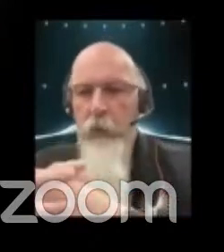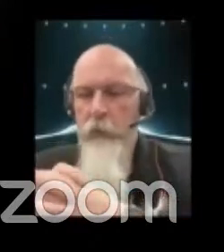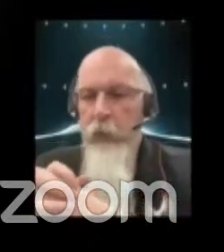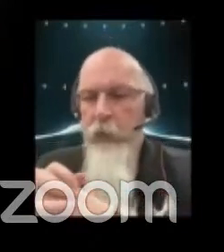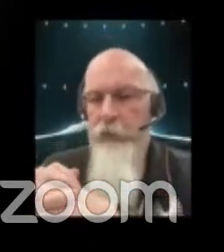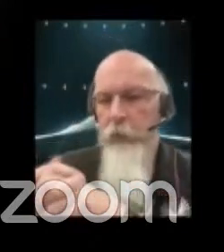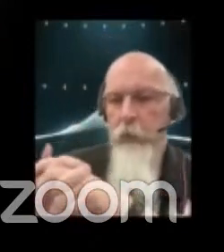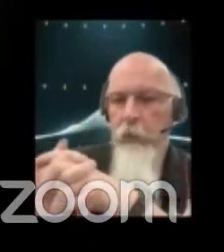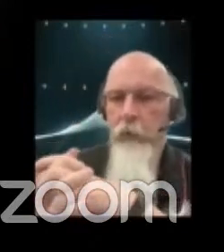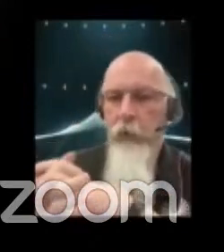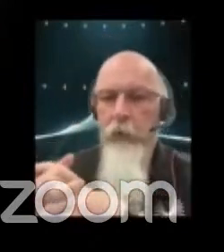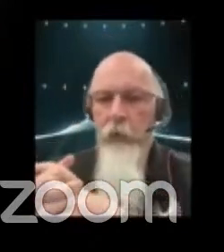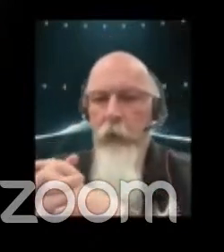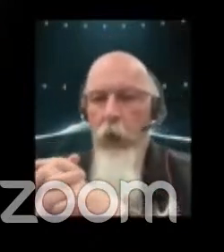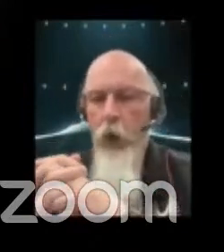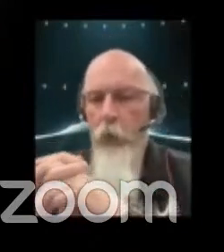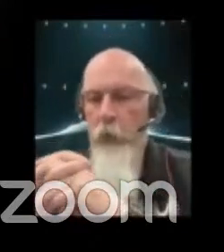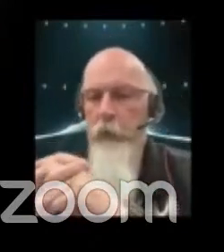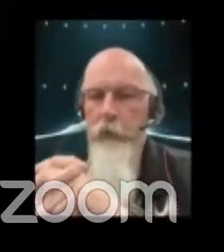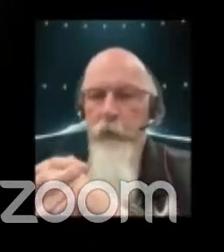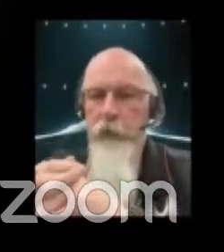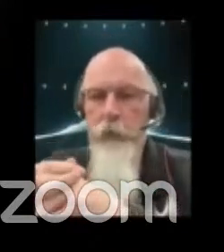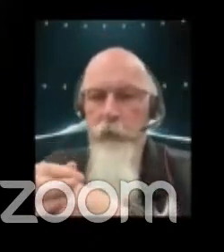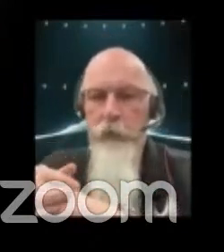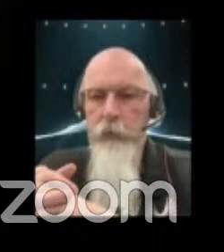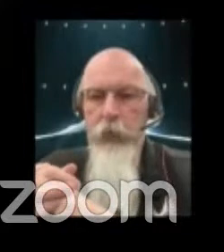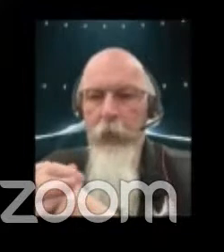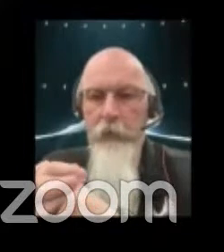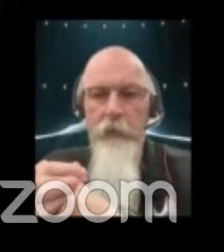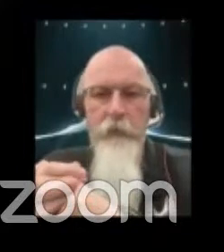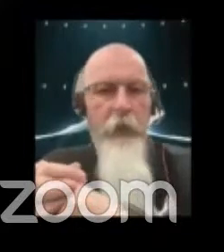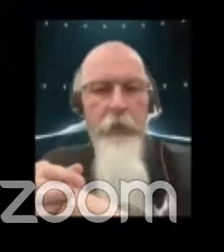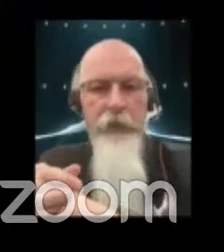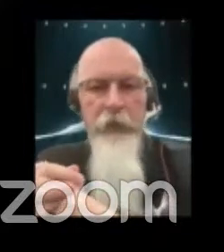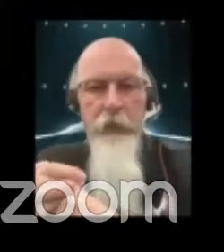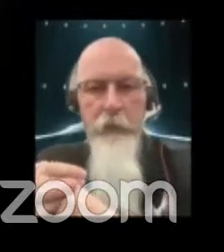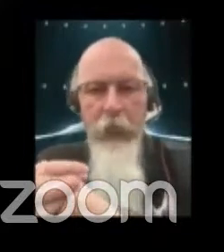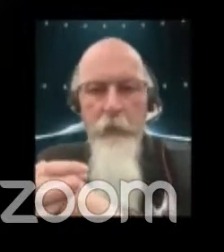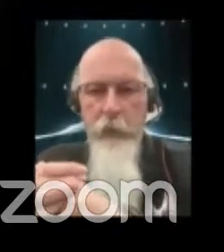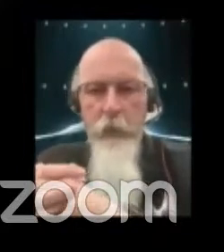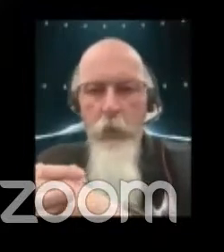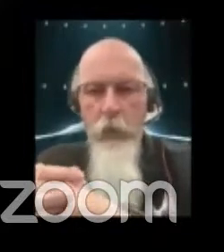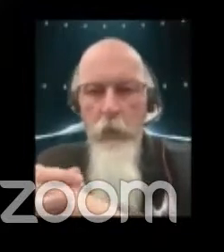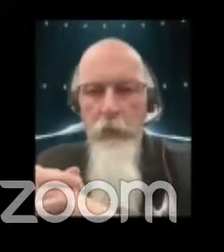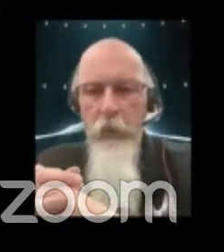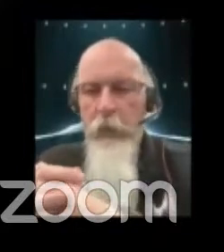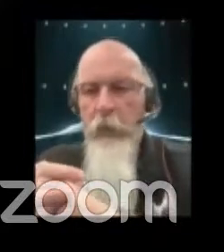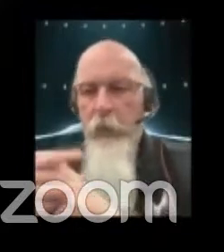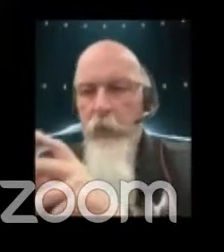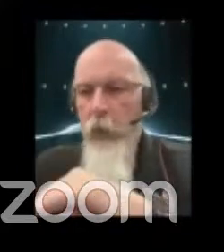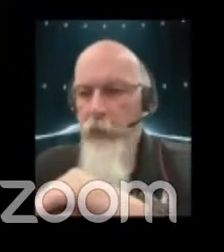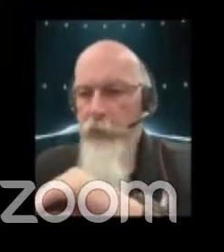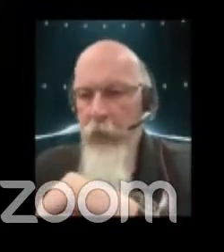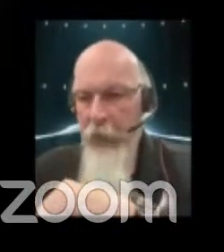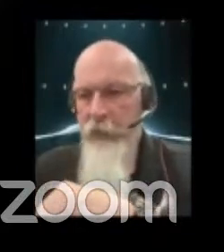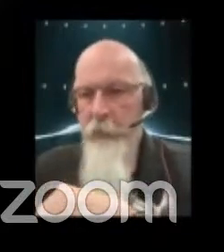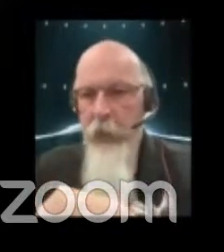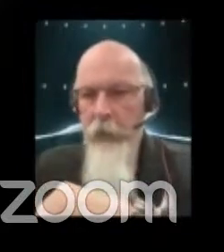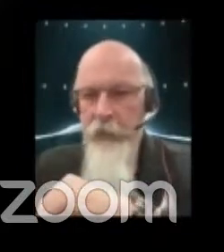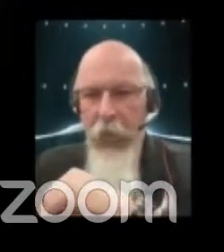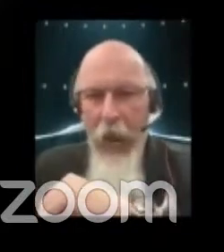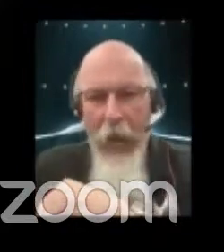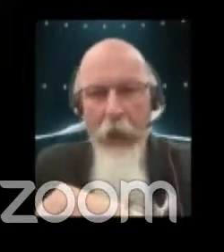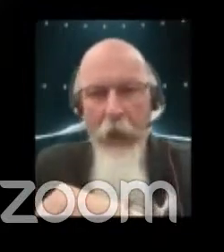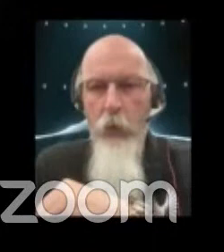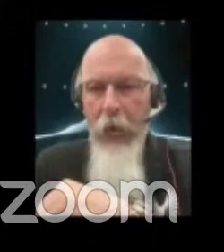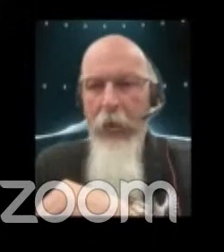and go basically releasing the the the open sourced chat various systems out to the world the question has